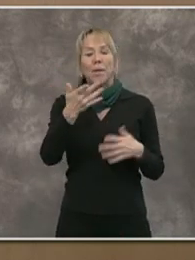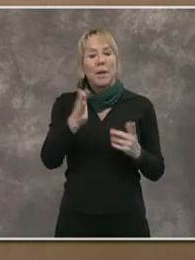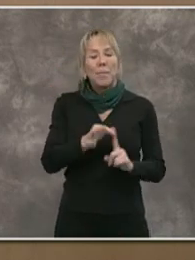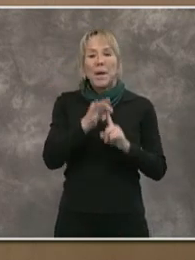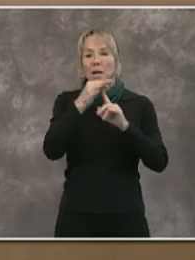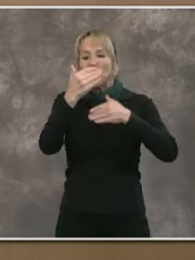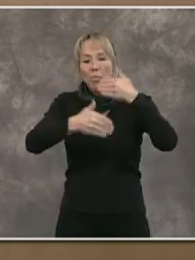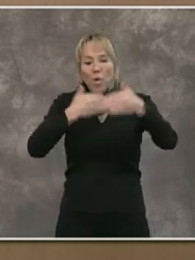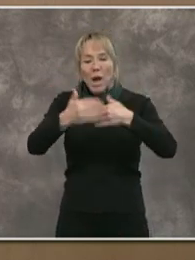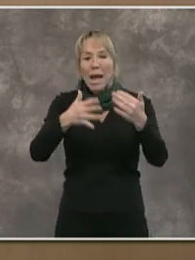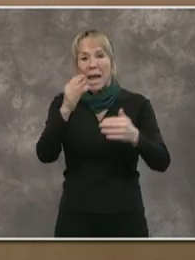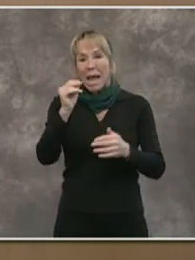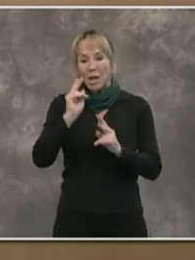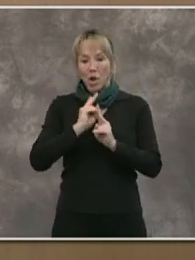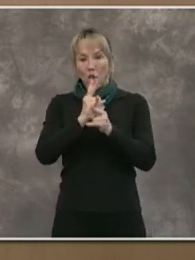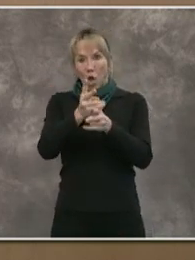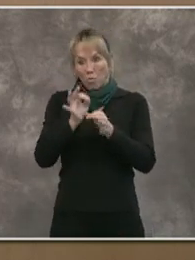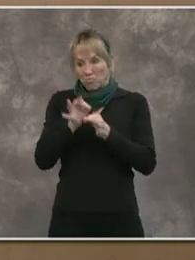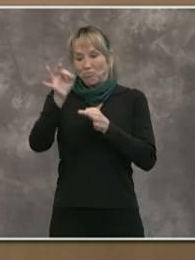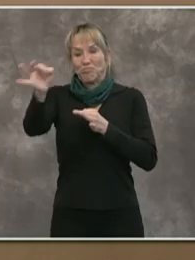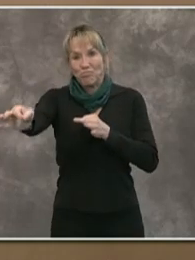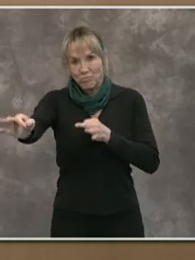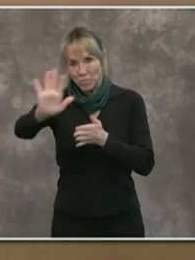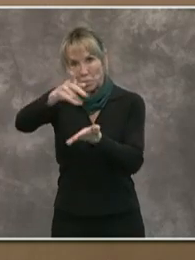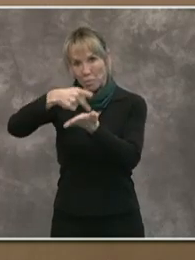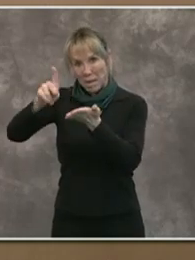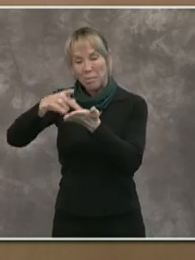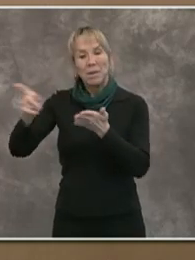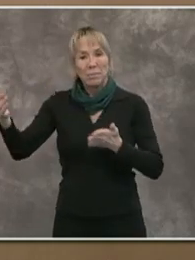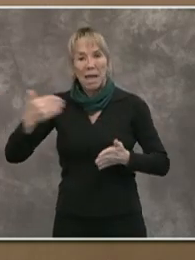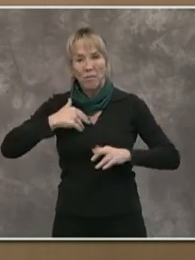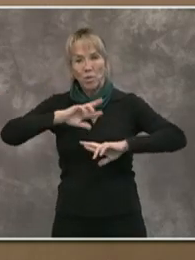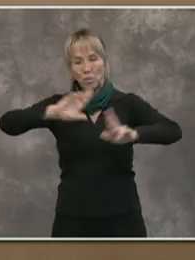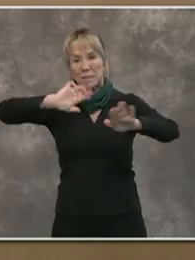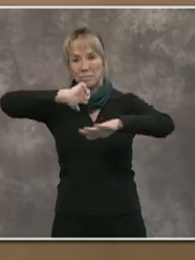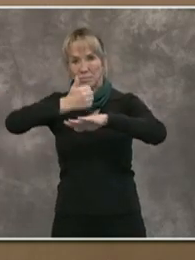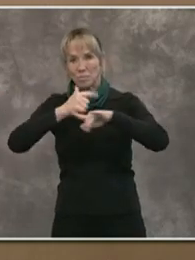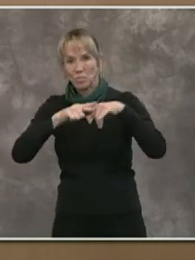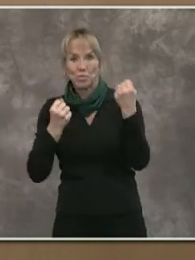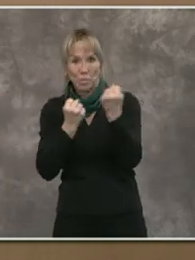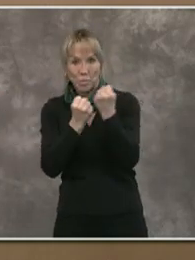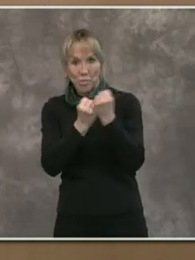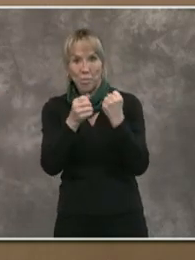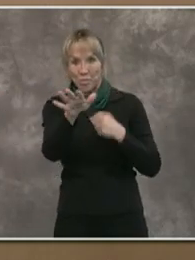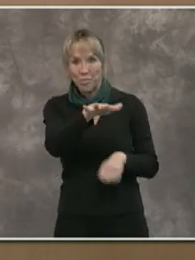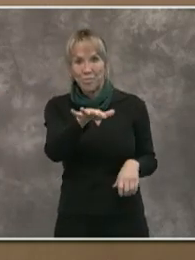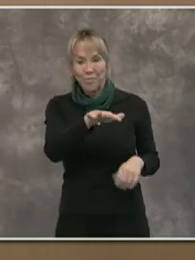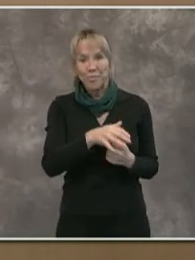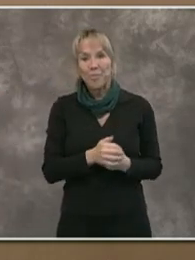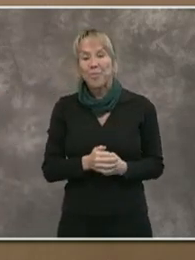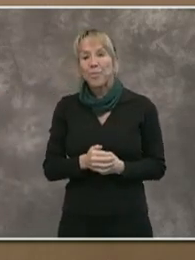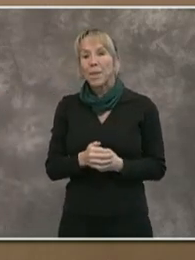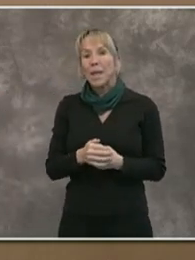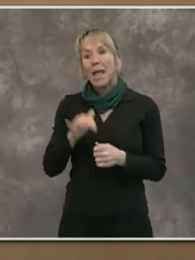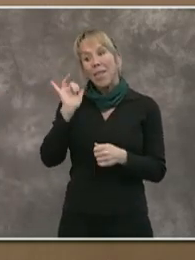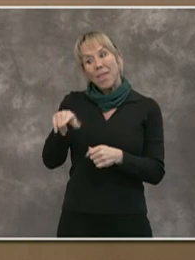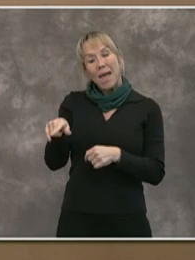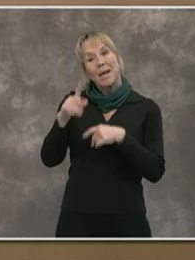and loan deferments are in place to support your small business. With these loans,